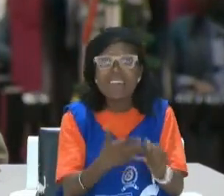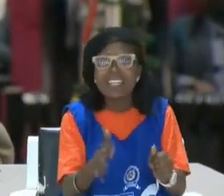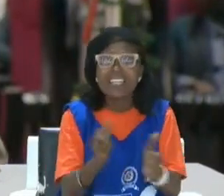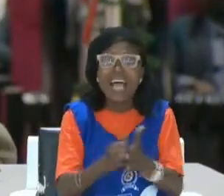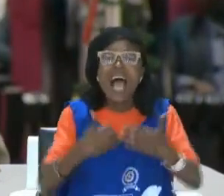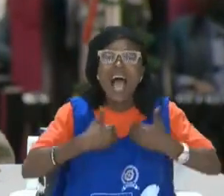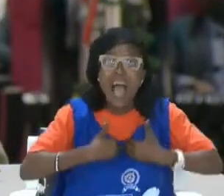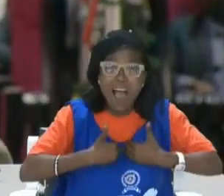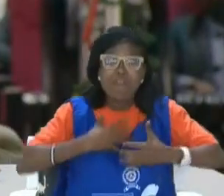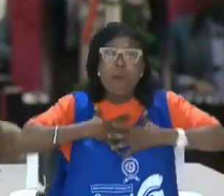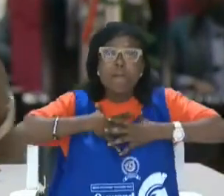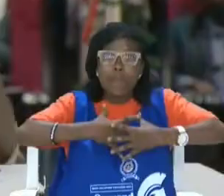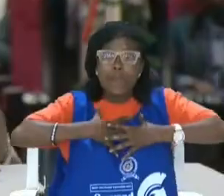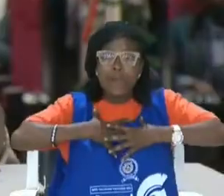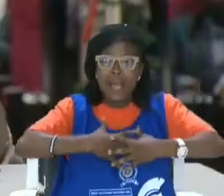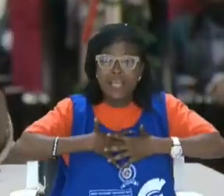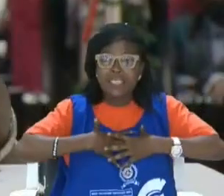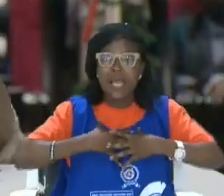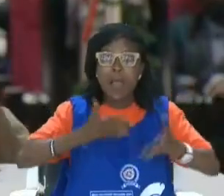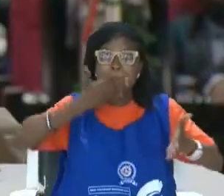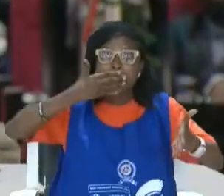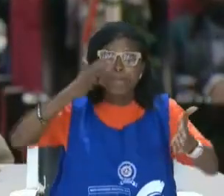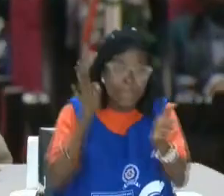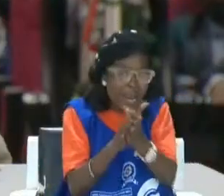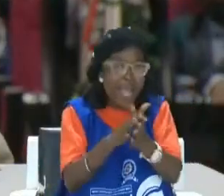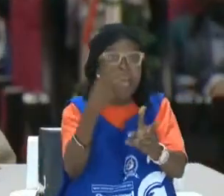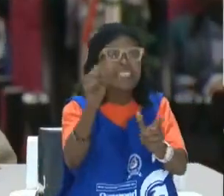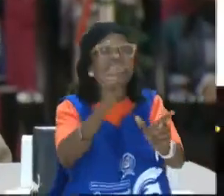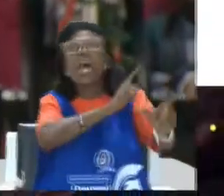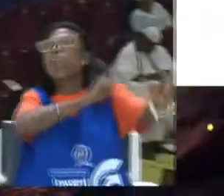has breath praise the Lord.